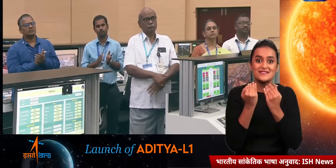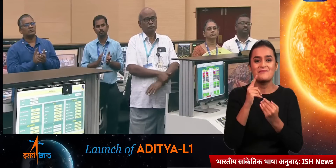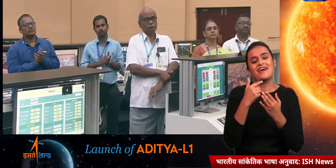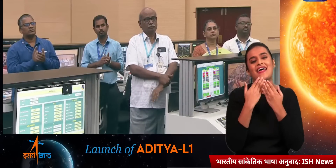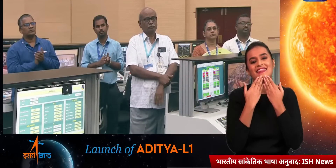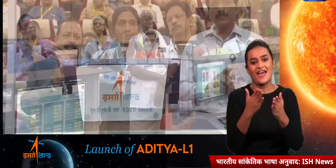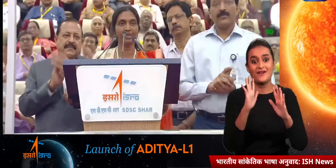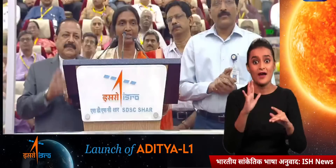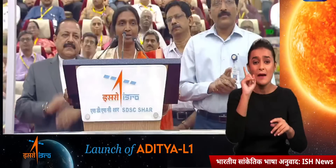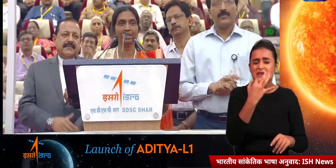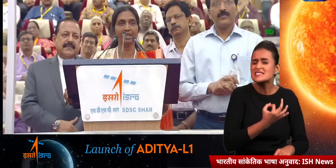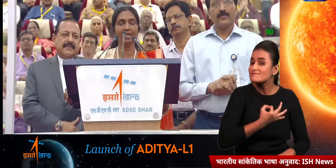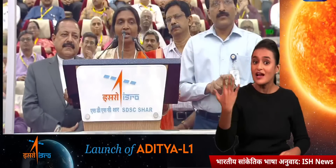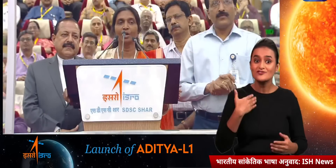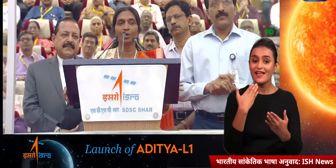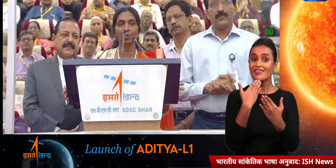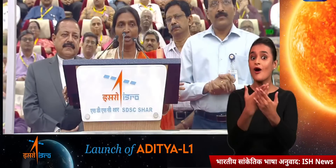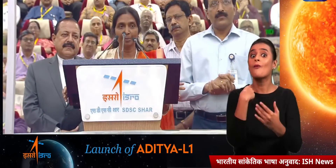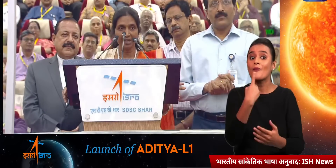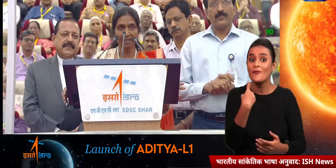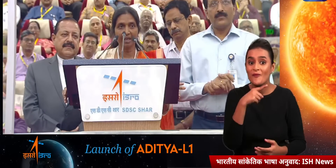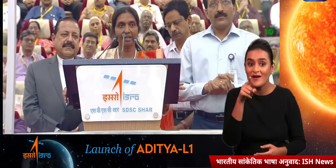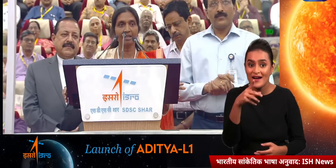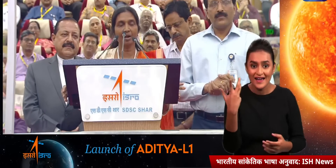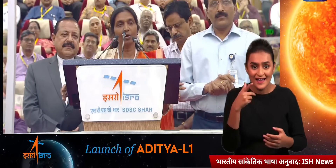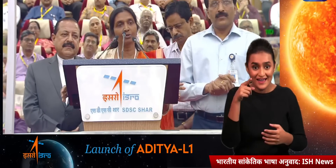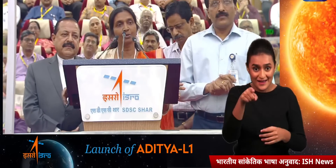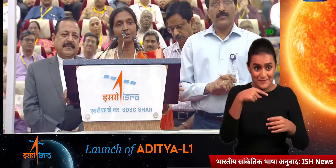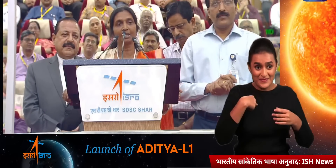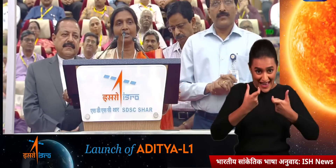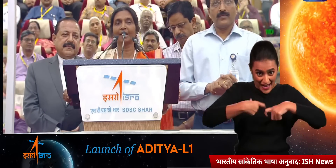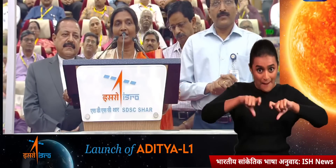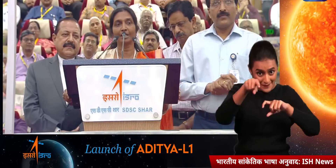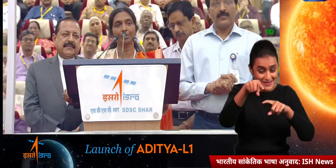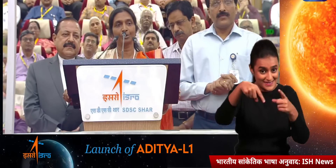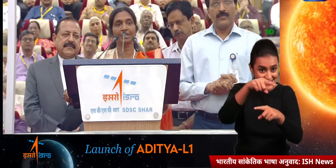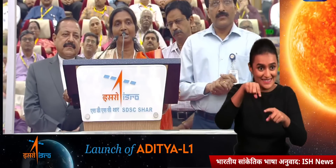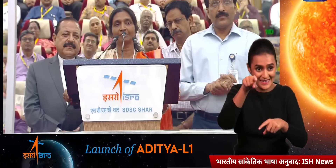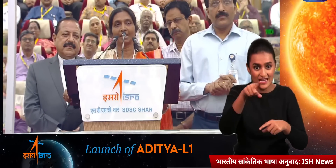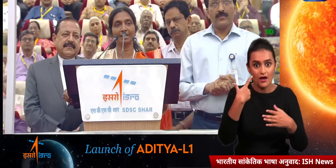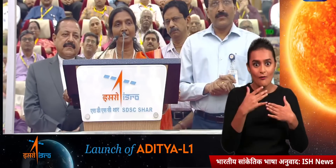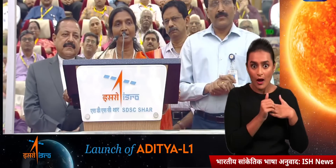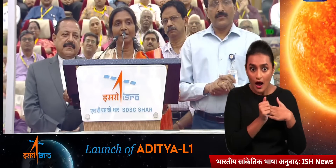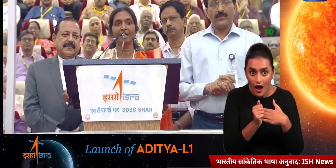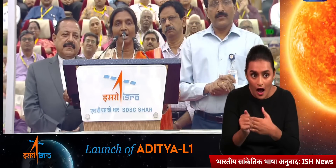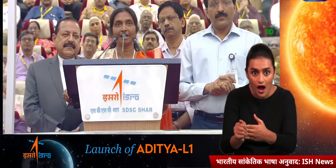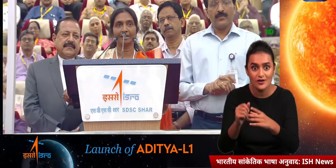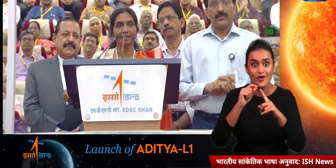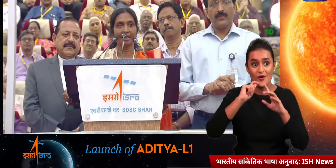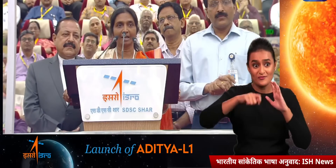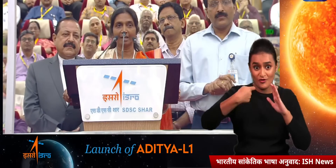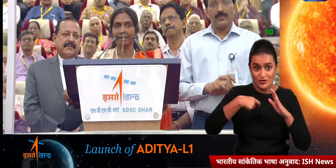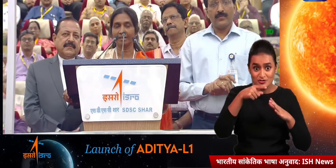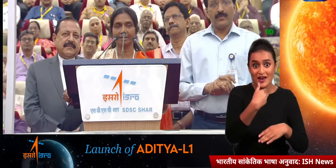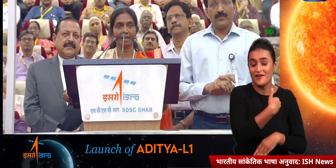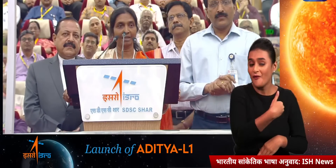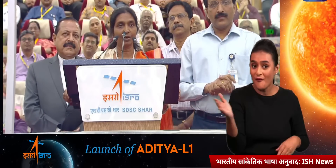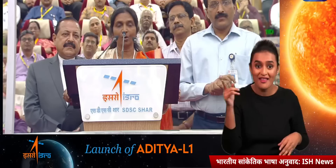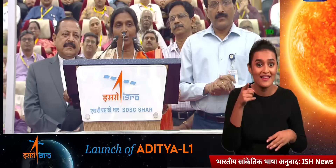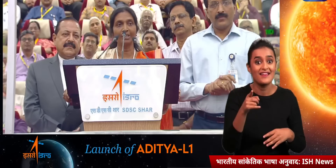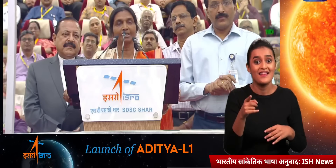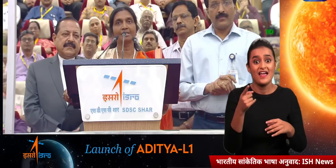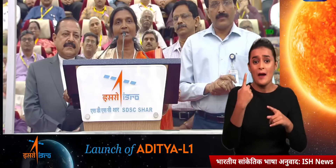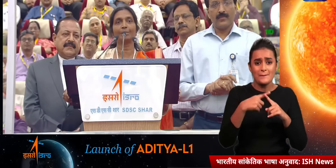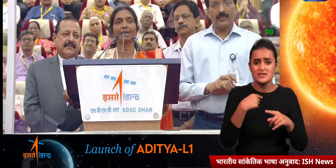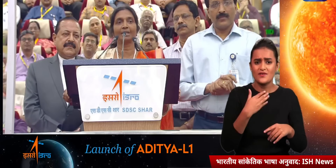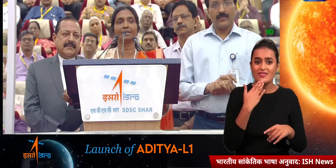special thanks to the expert committee who have been guiding all through the entire project life cycle. And I thank